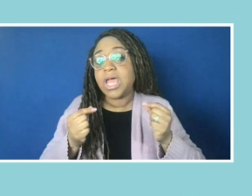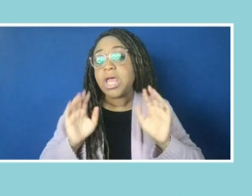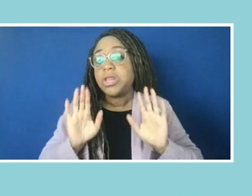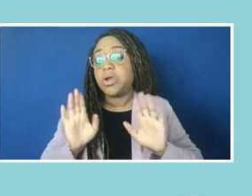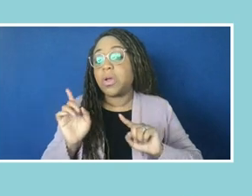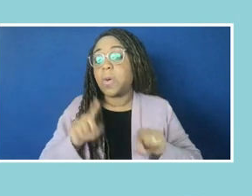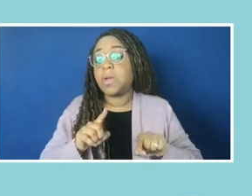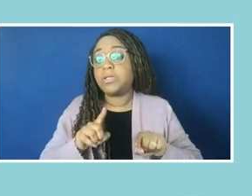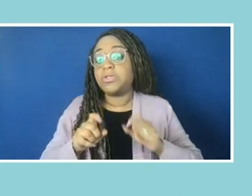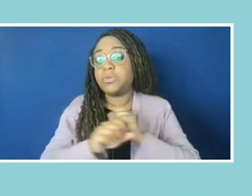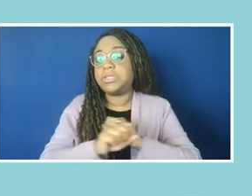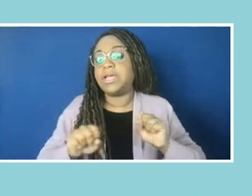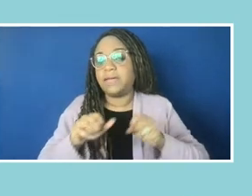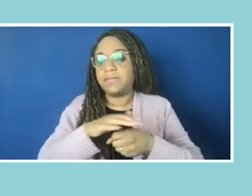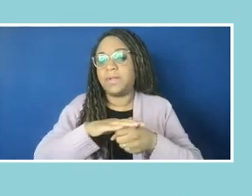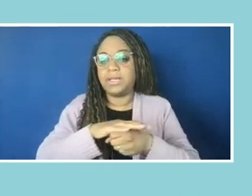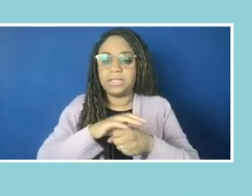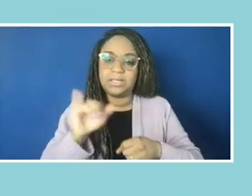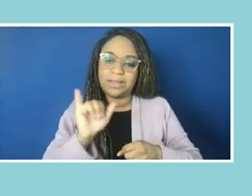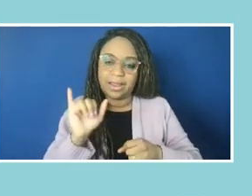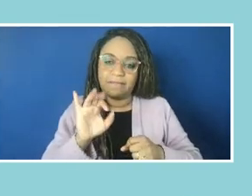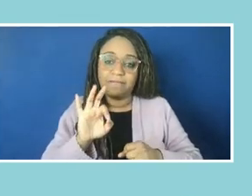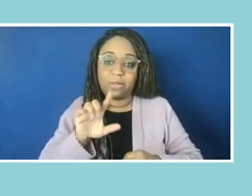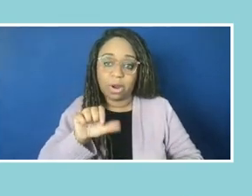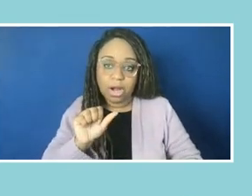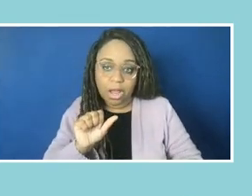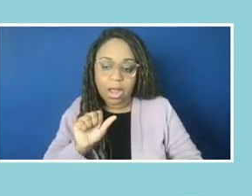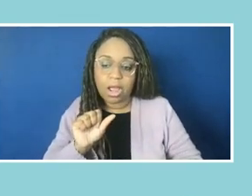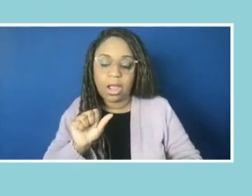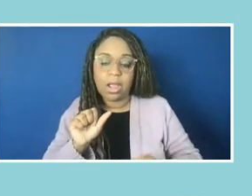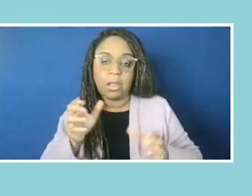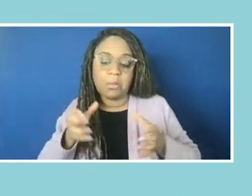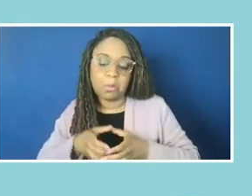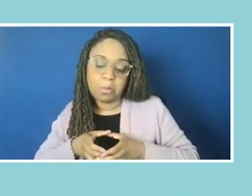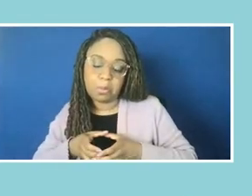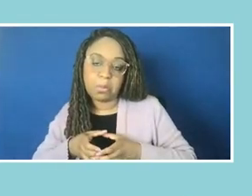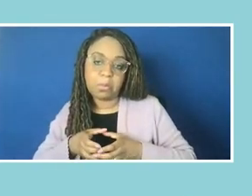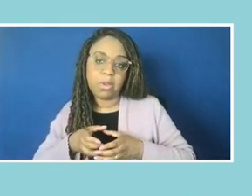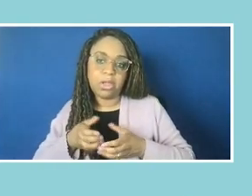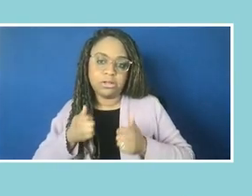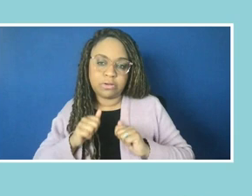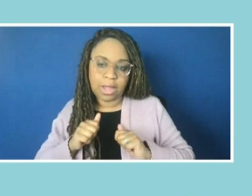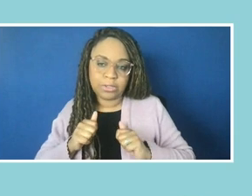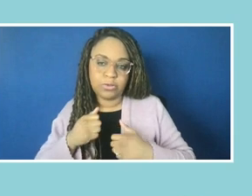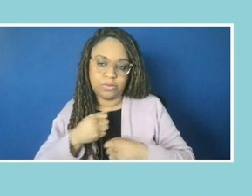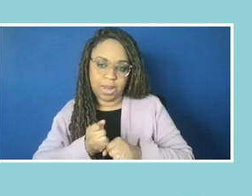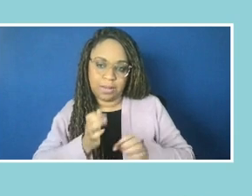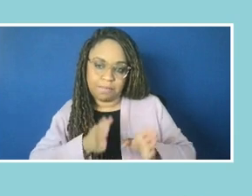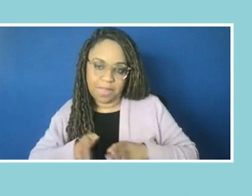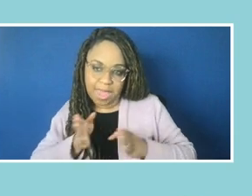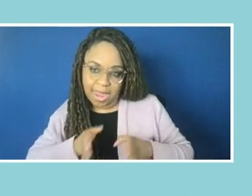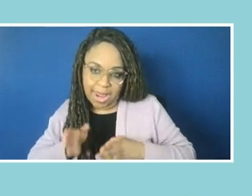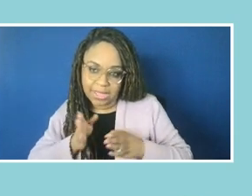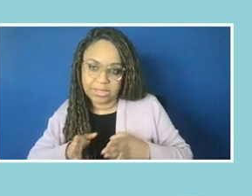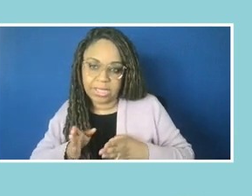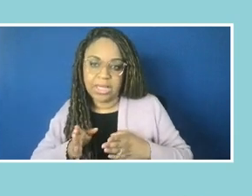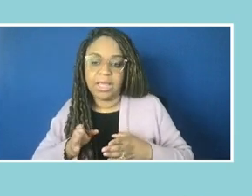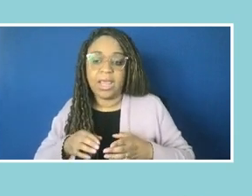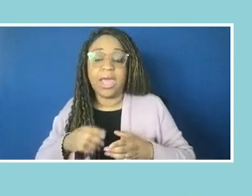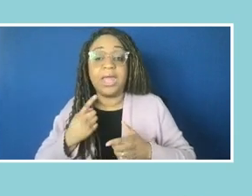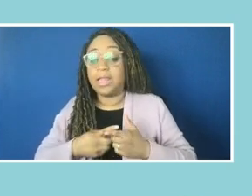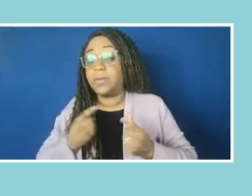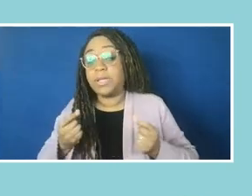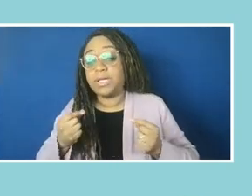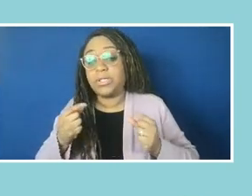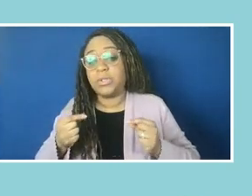Florida or what have you, and basically just try to regroup and they just talk trash online. That's pretty much what